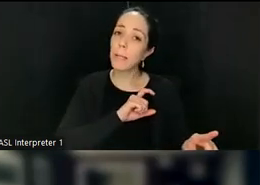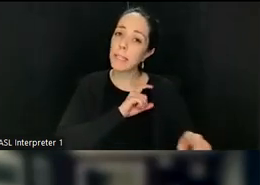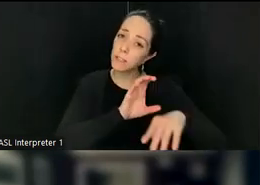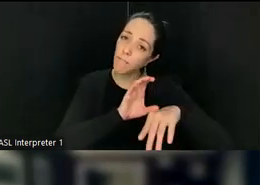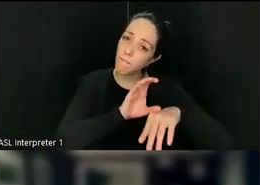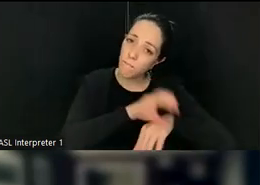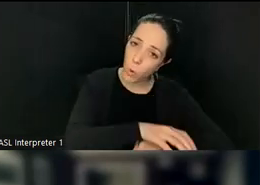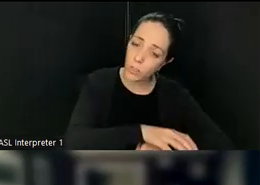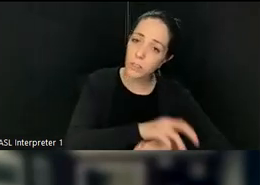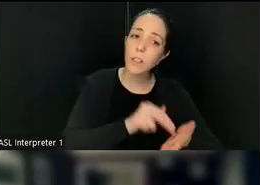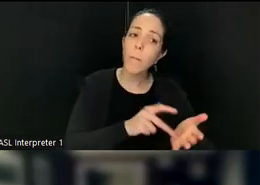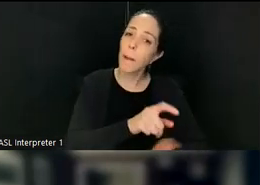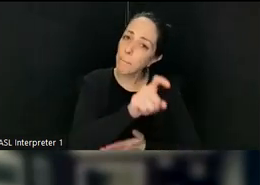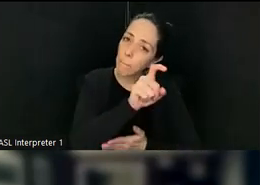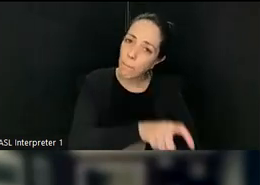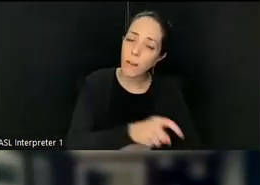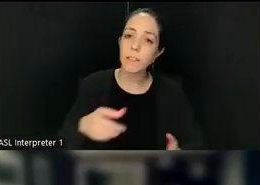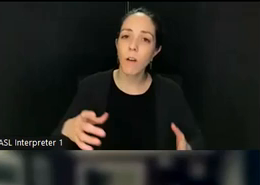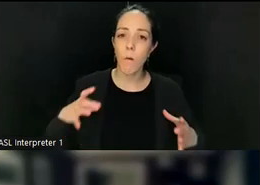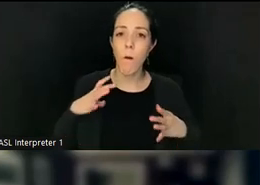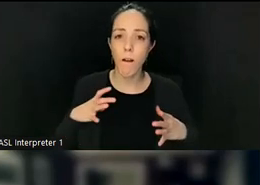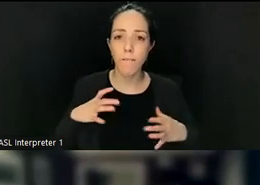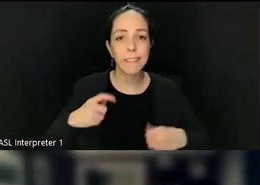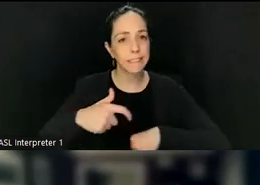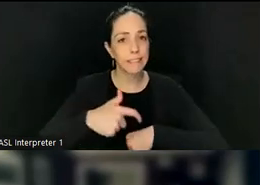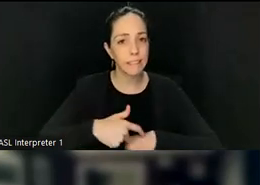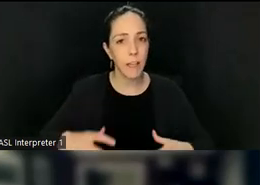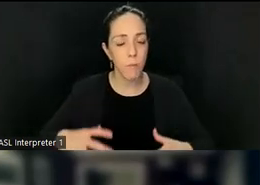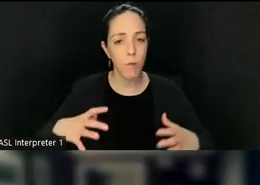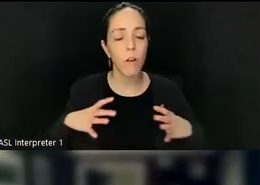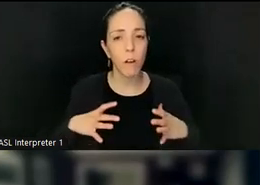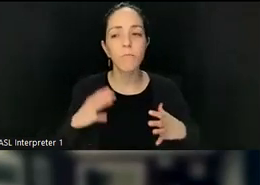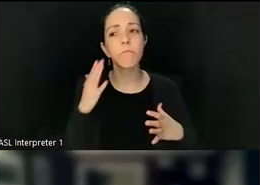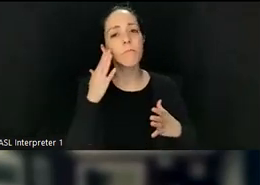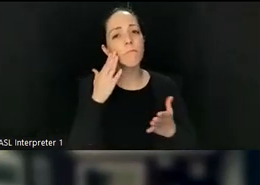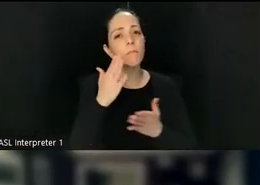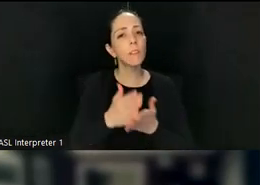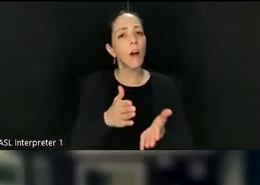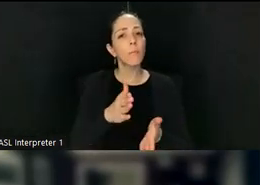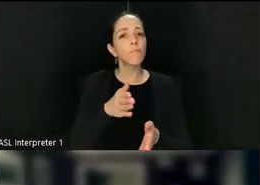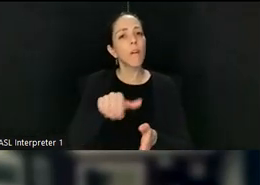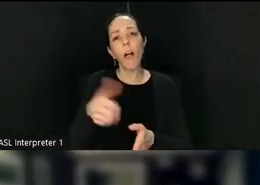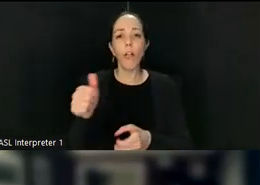off. I know that certain other professions, doctors,